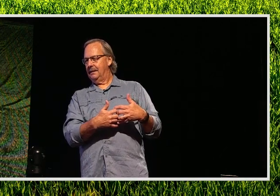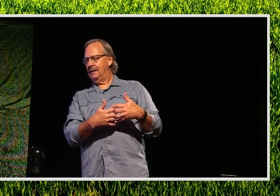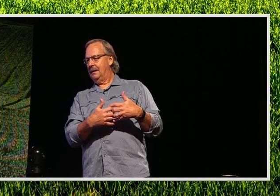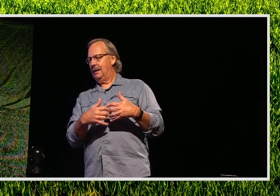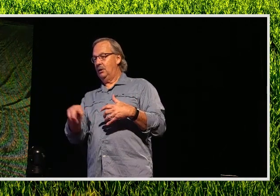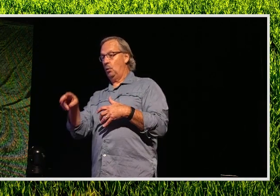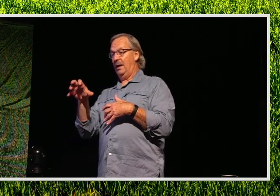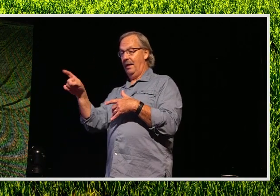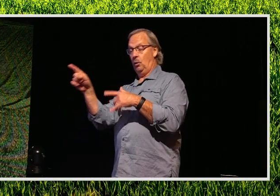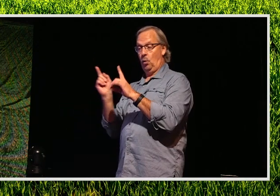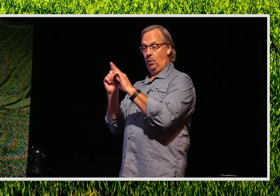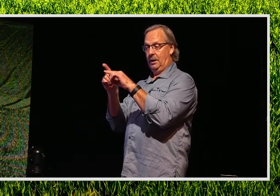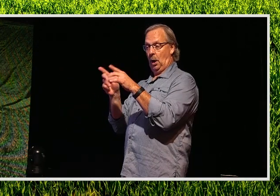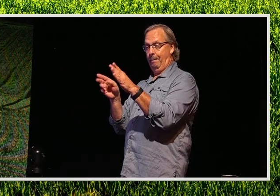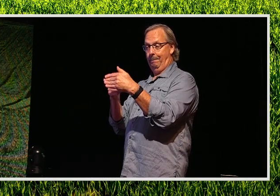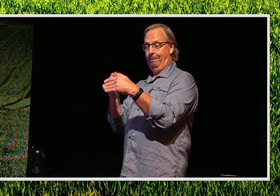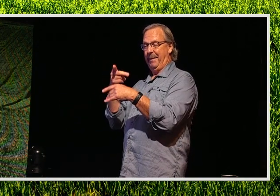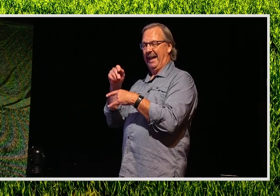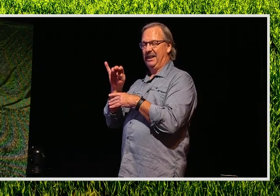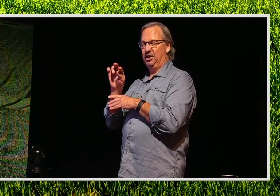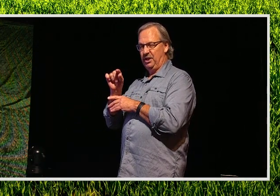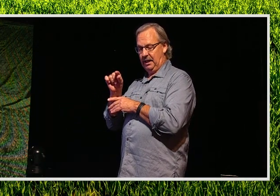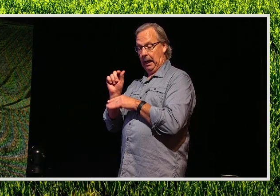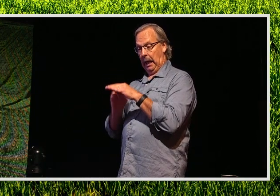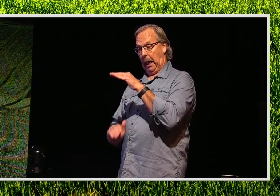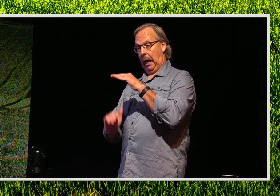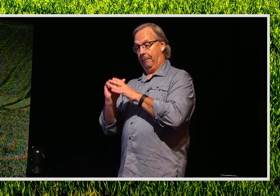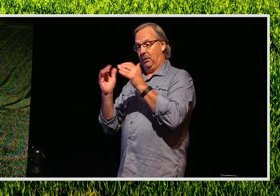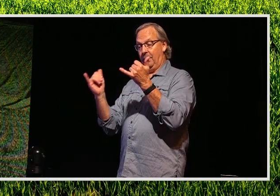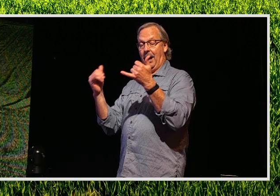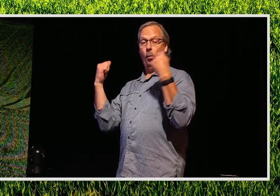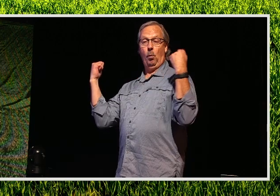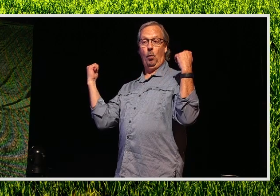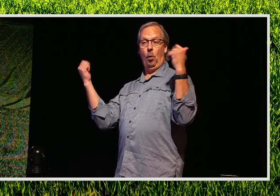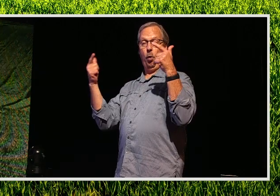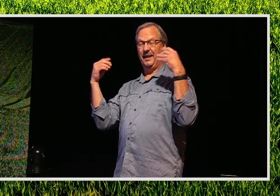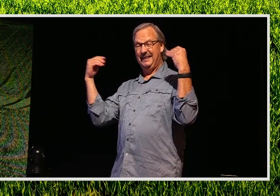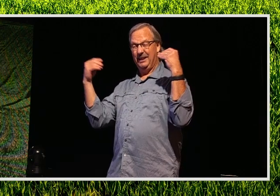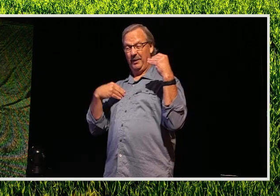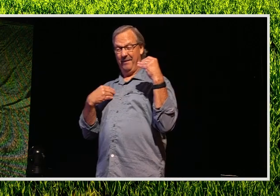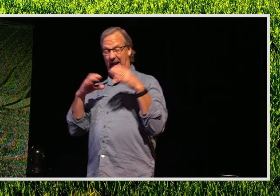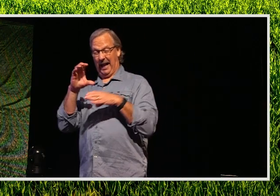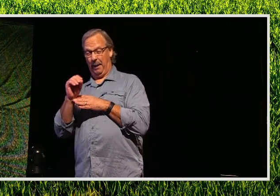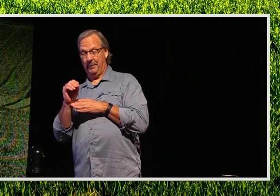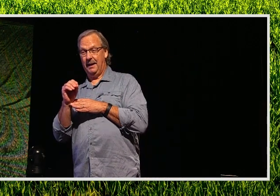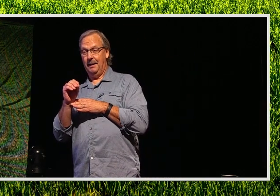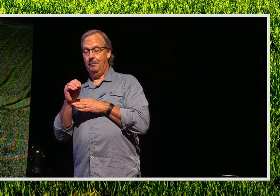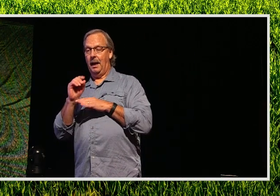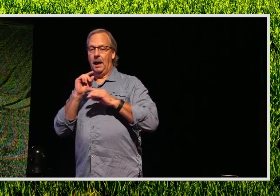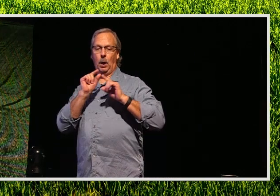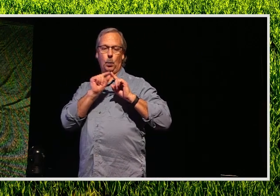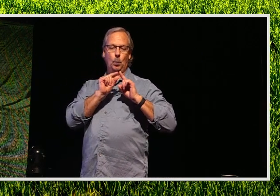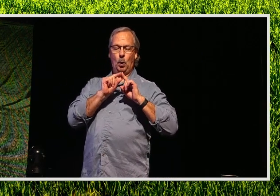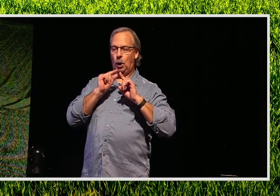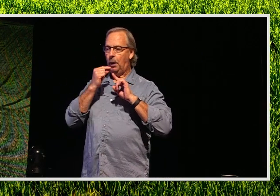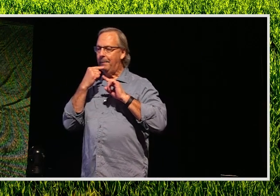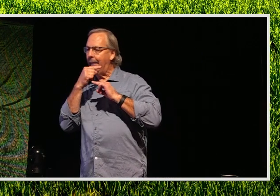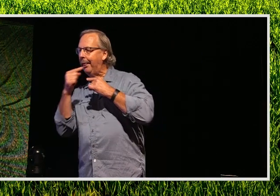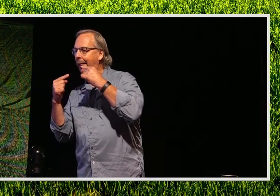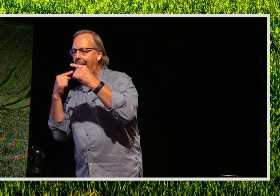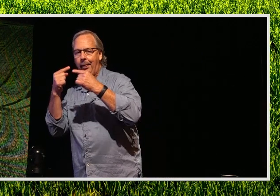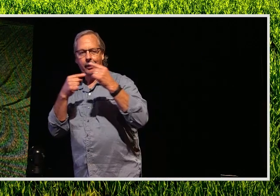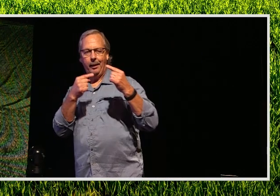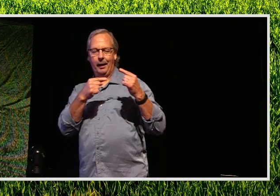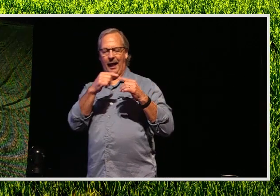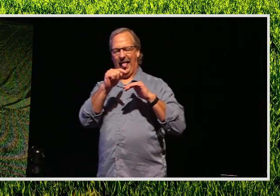towards our co-packer run. And so up until now, all of the sales that we've had as a company have been by word of mouth. We've used less than